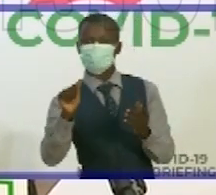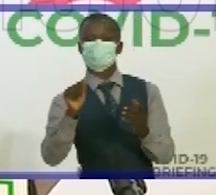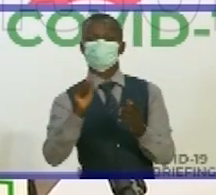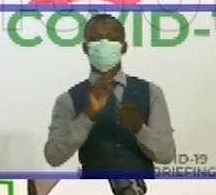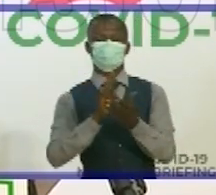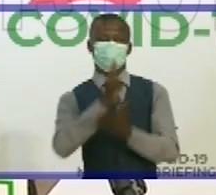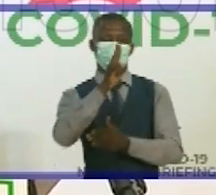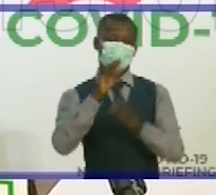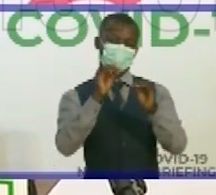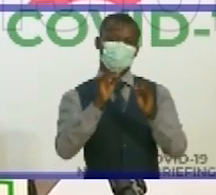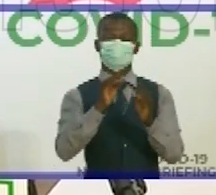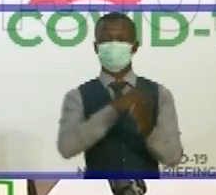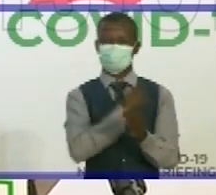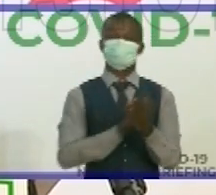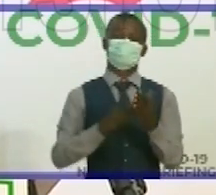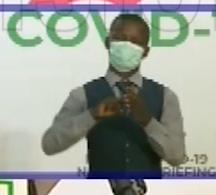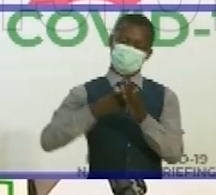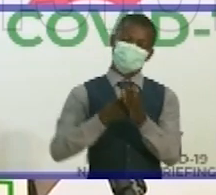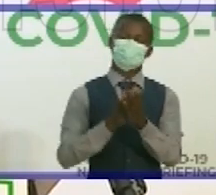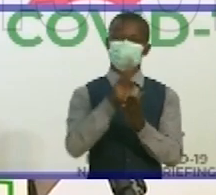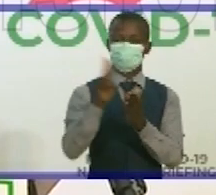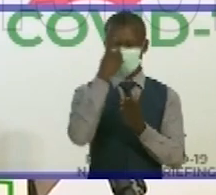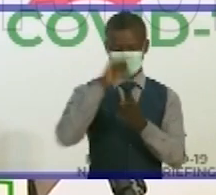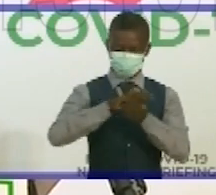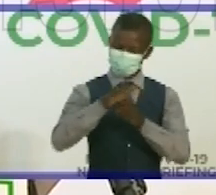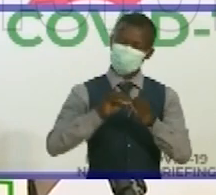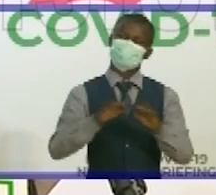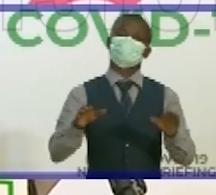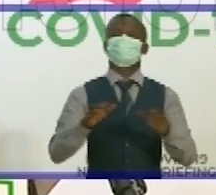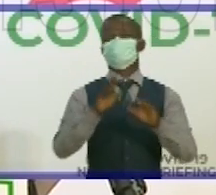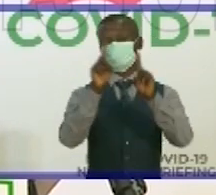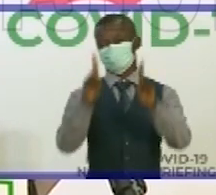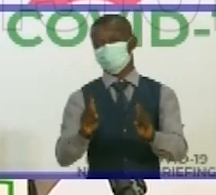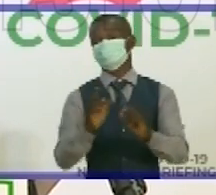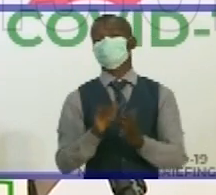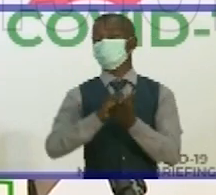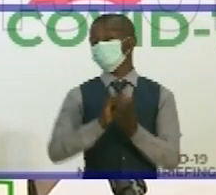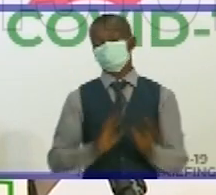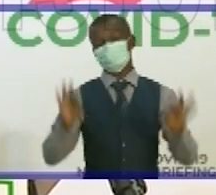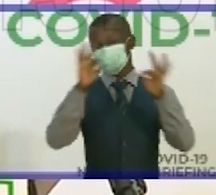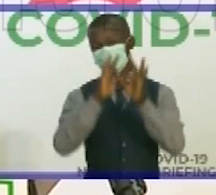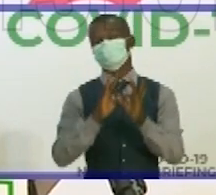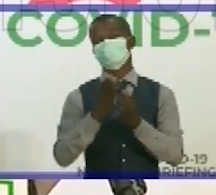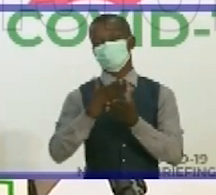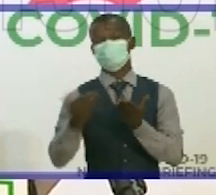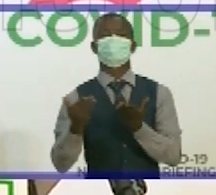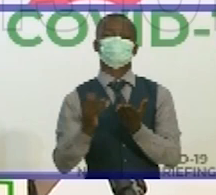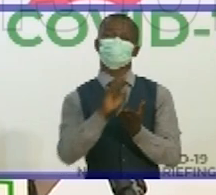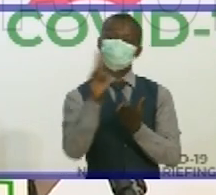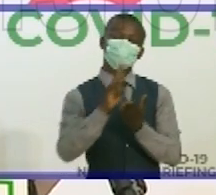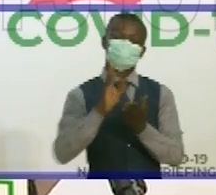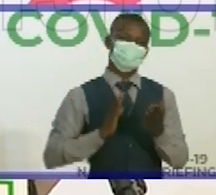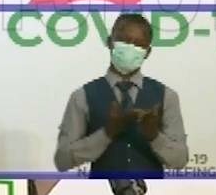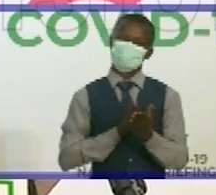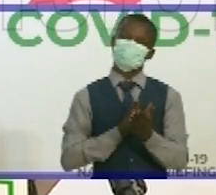Teaching Hospital have been activated for COVID testing. So that's a very important part of our approach, leveraging on existing